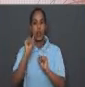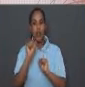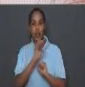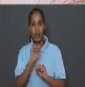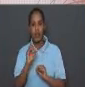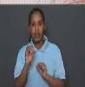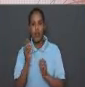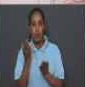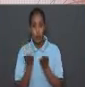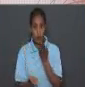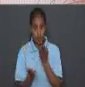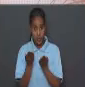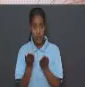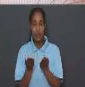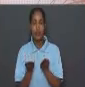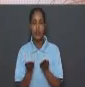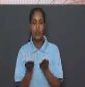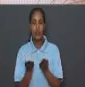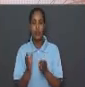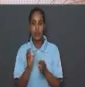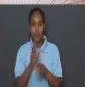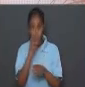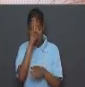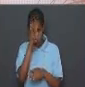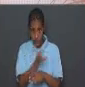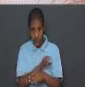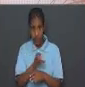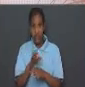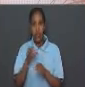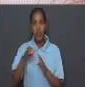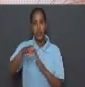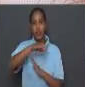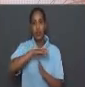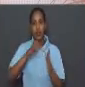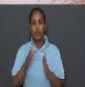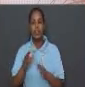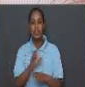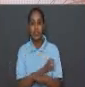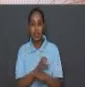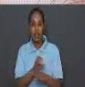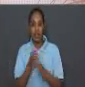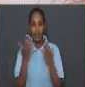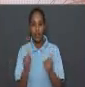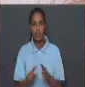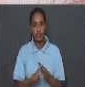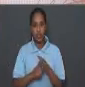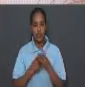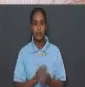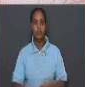and contrast voltaic cells with electrolytic cells. Let us get